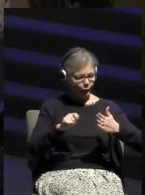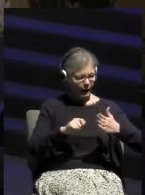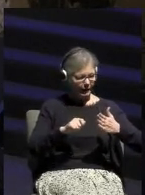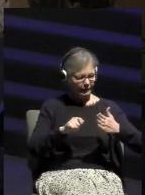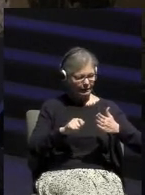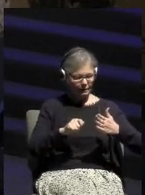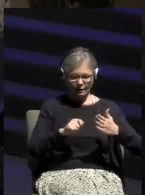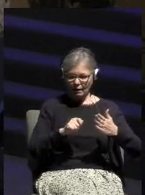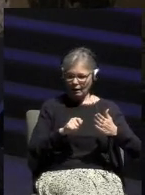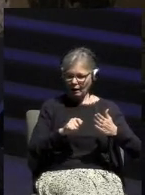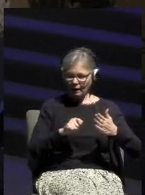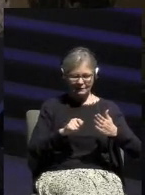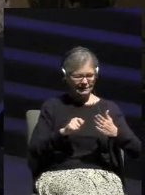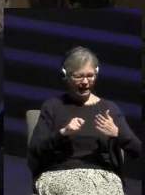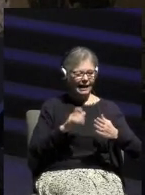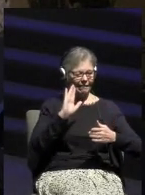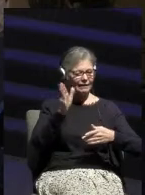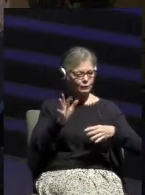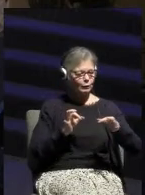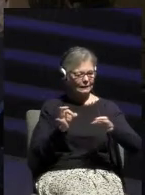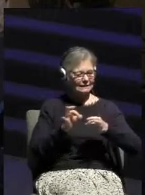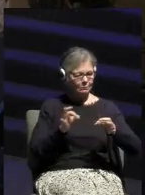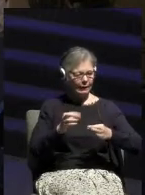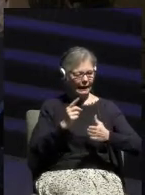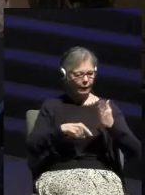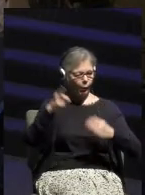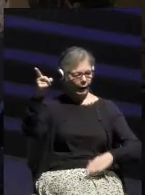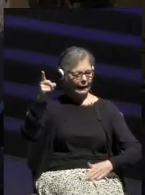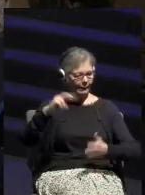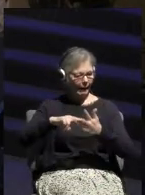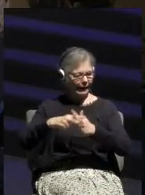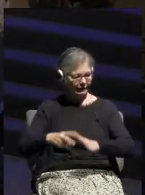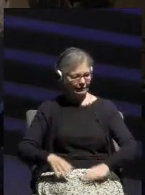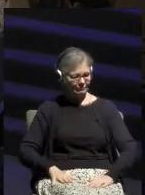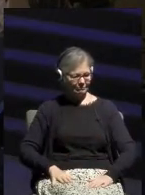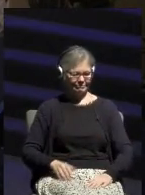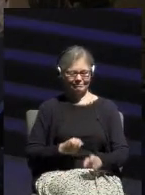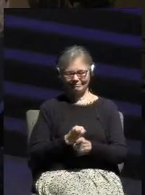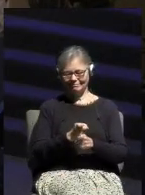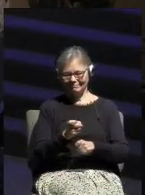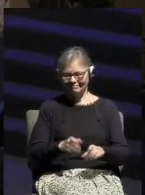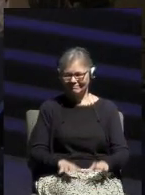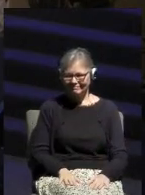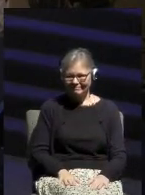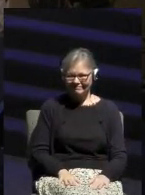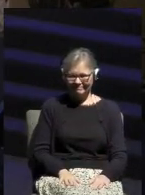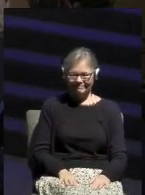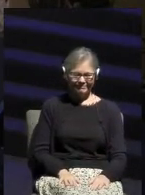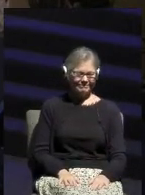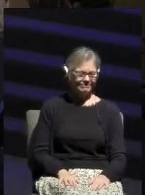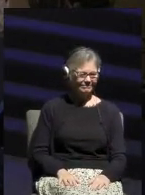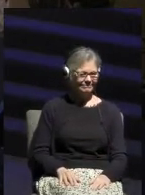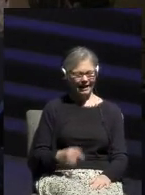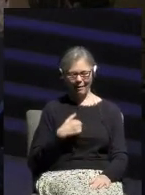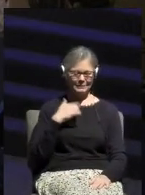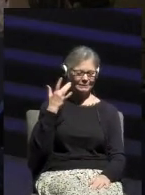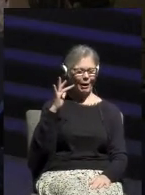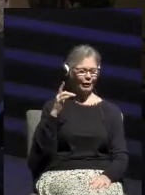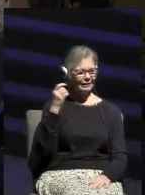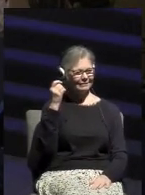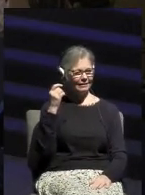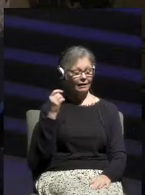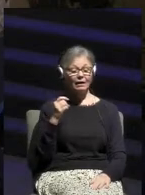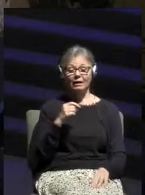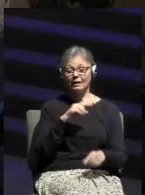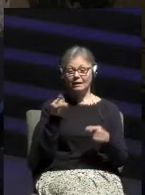wrote, and then we come up with what it is. And then we become the smart people.